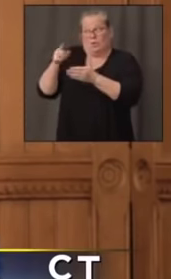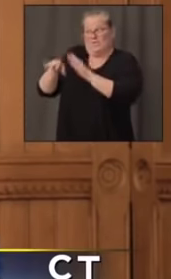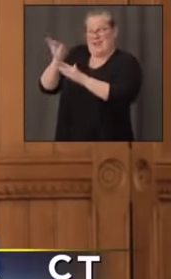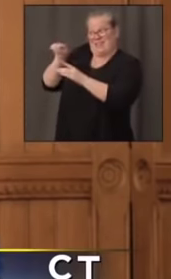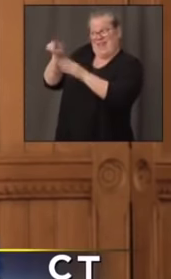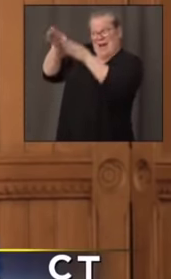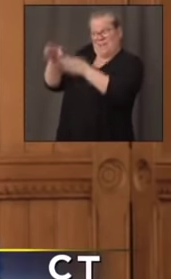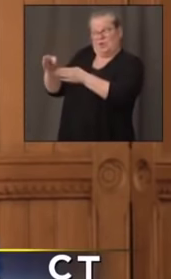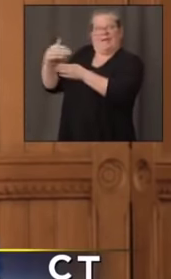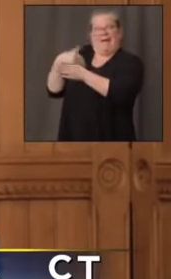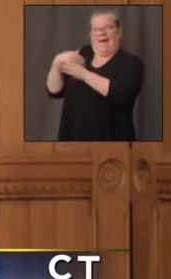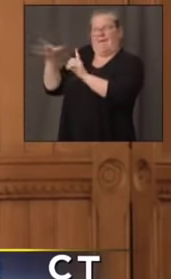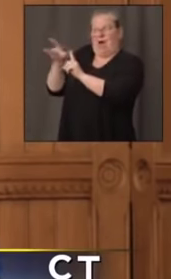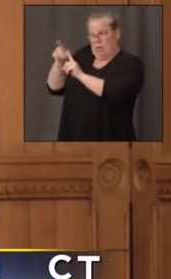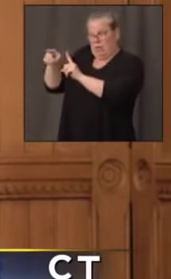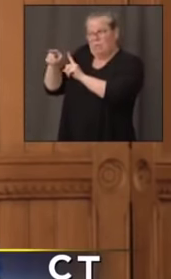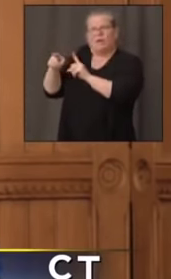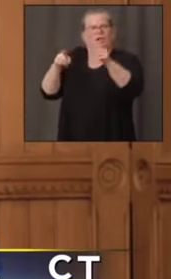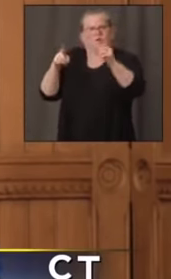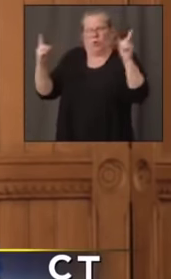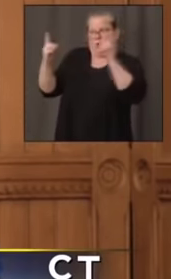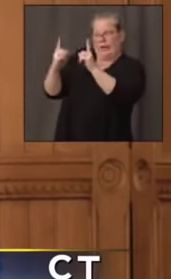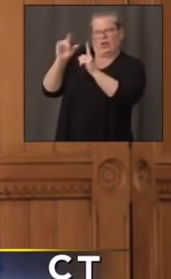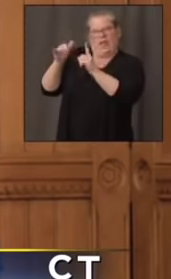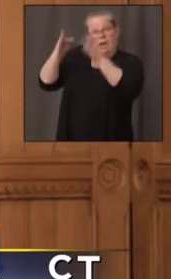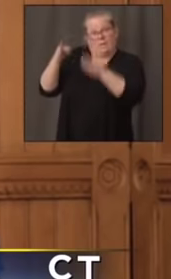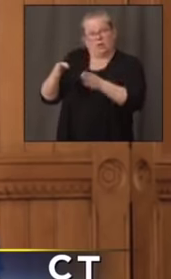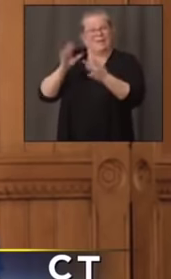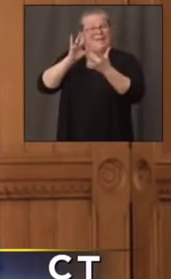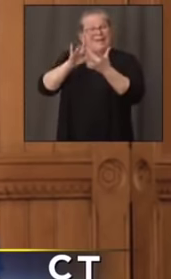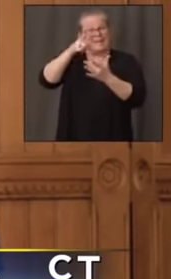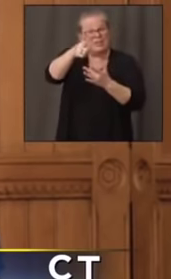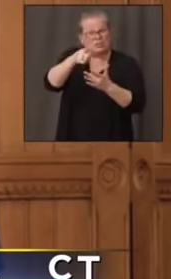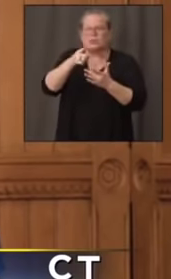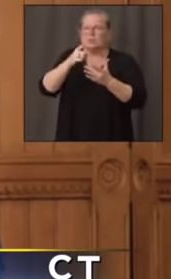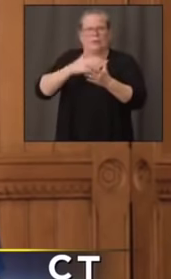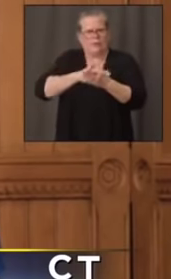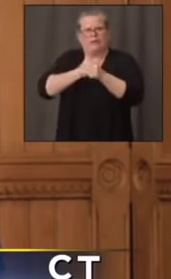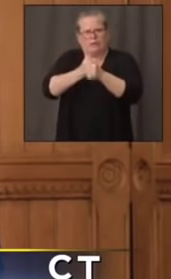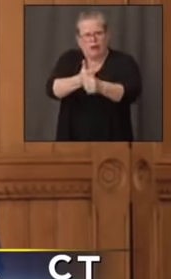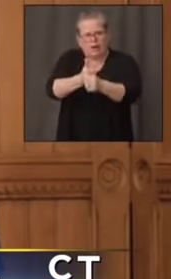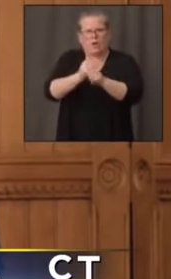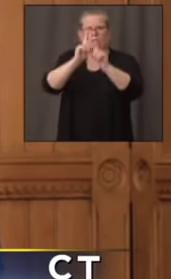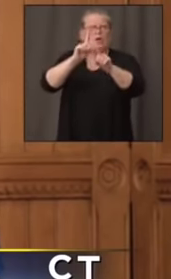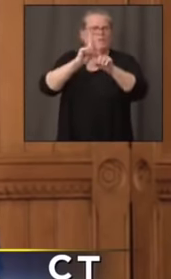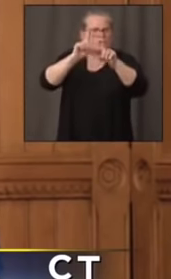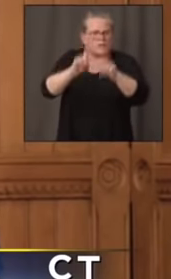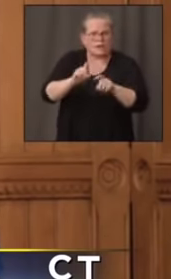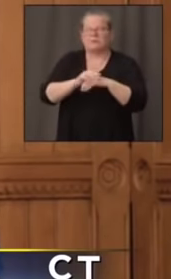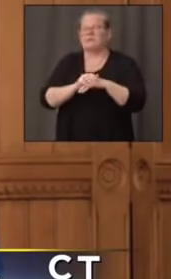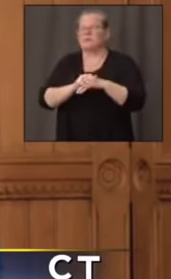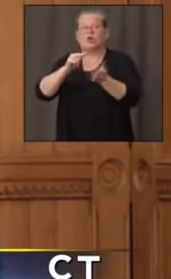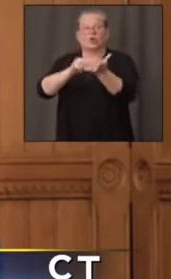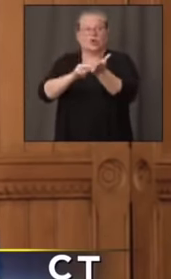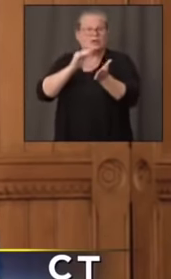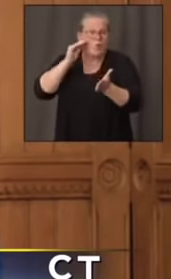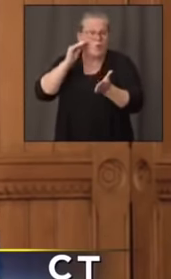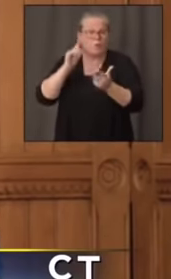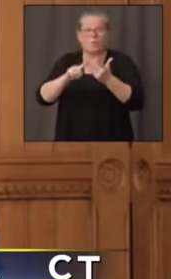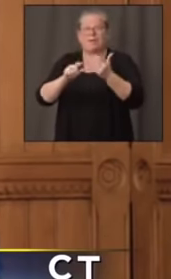very aggressively into the highest risk communities, nursing homes, assisted living facilities, correctional facilities,